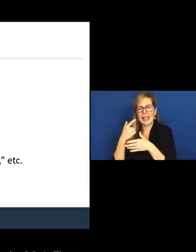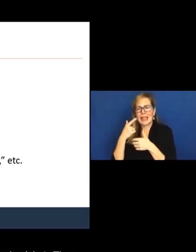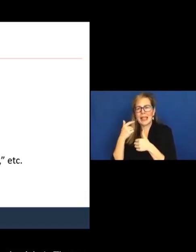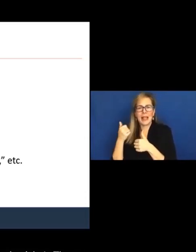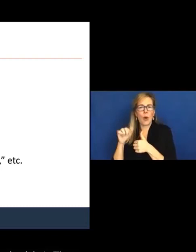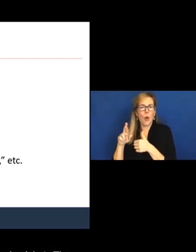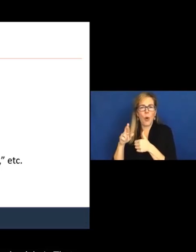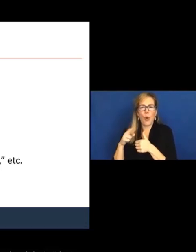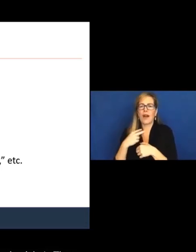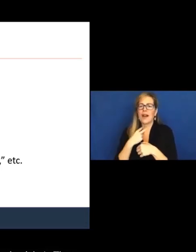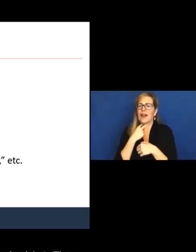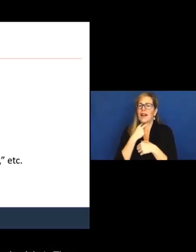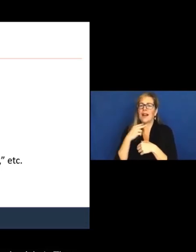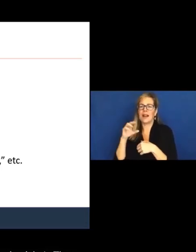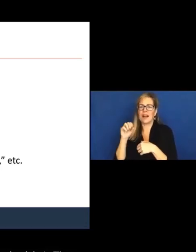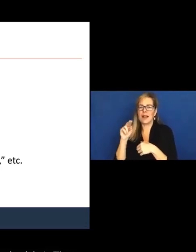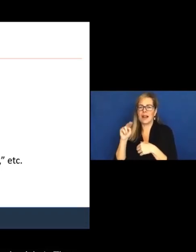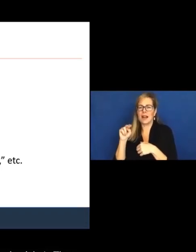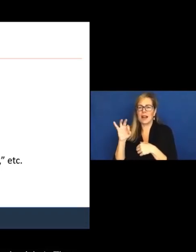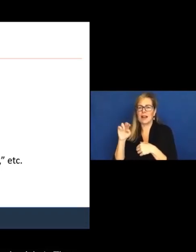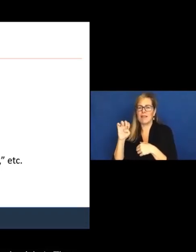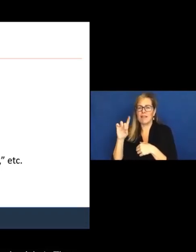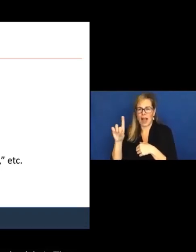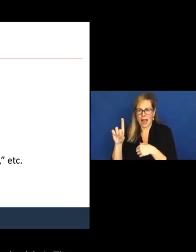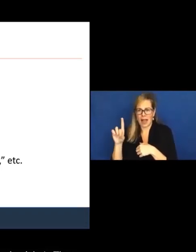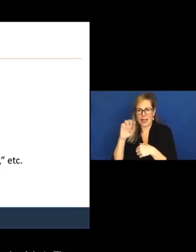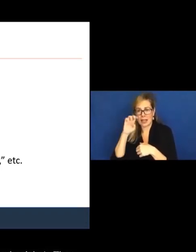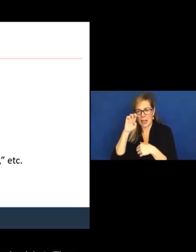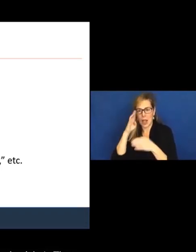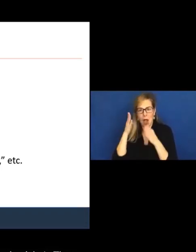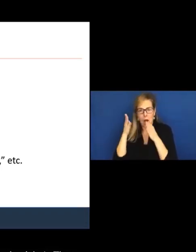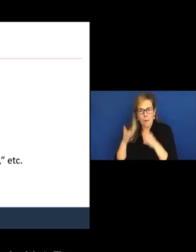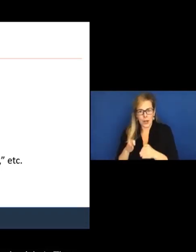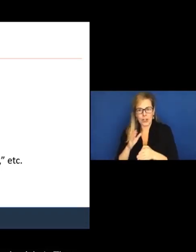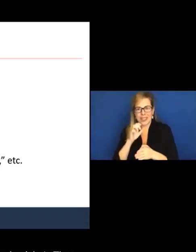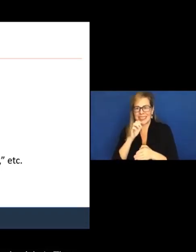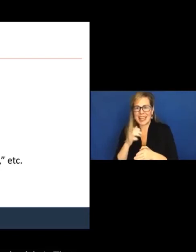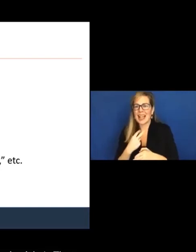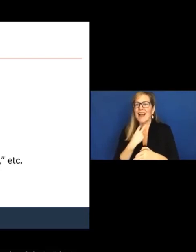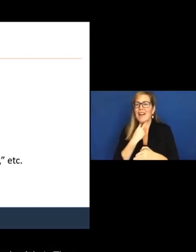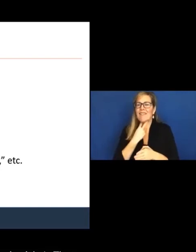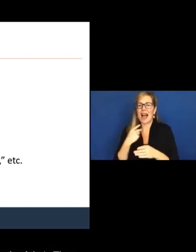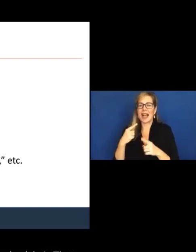Someone is not confined to a wheelchair. That person is a wheelchair user.